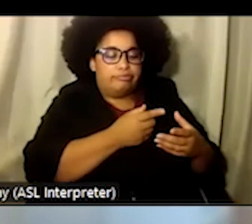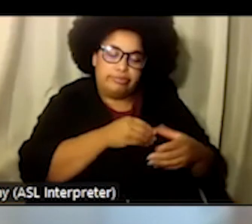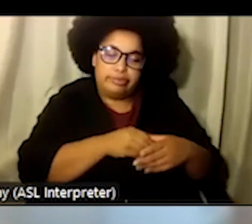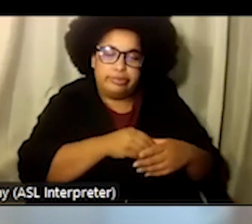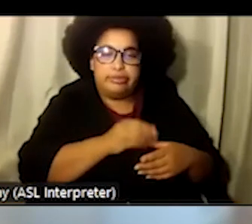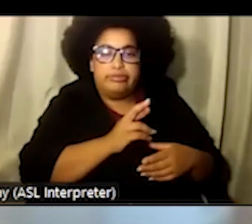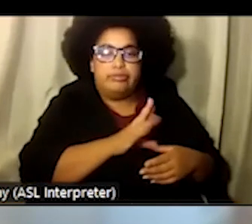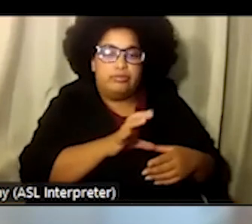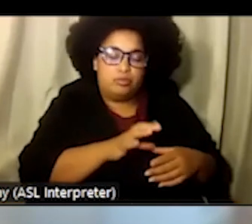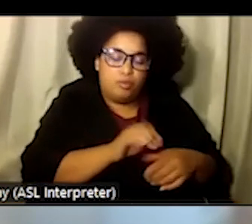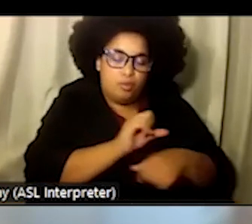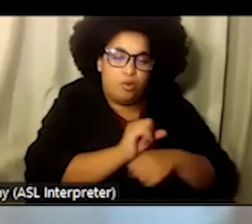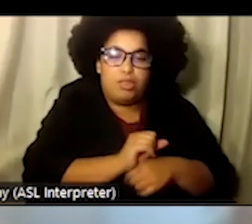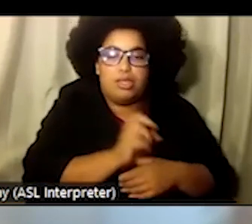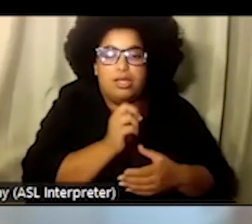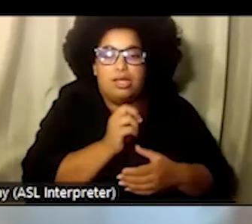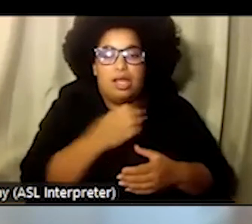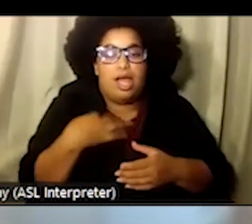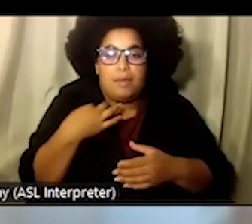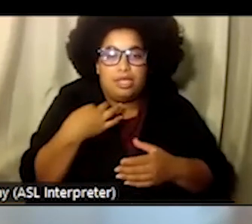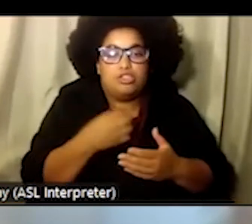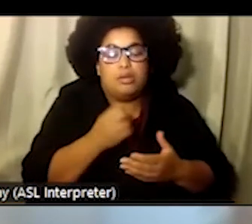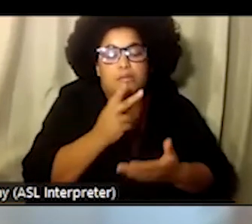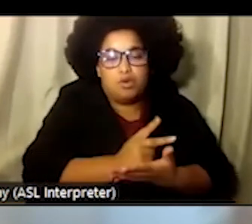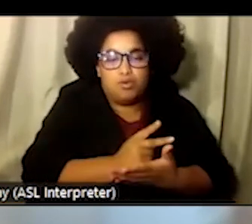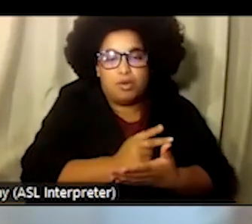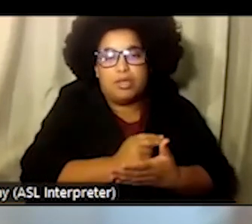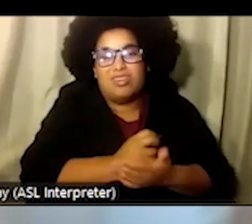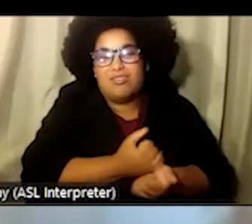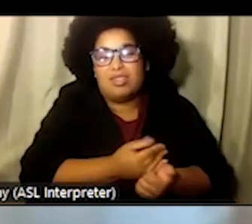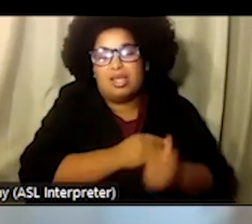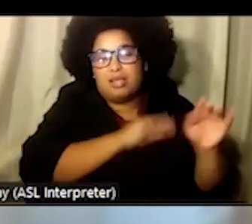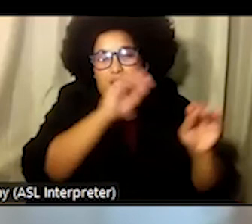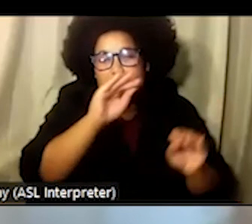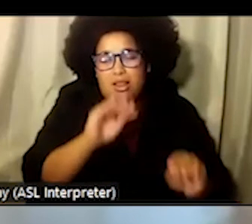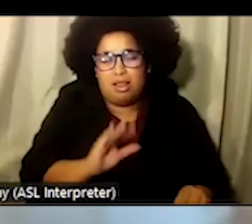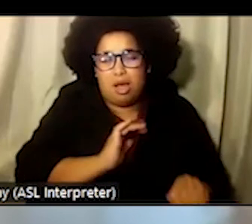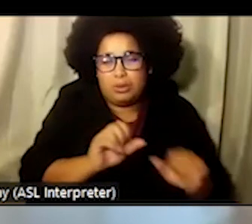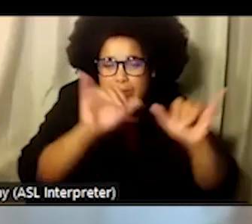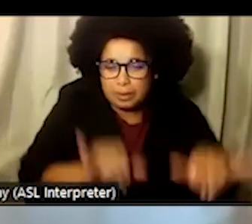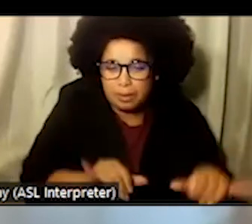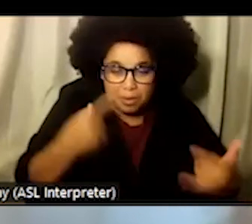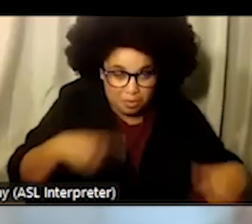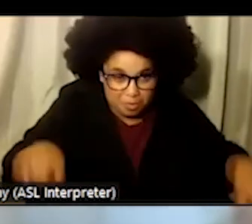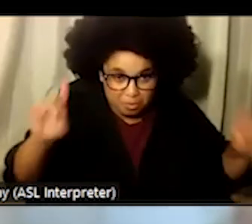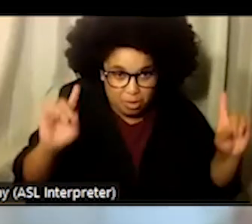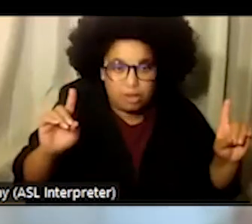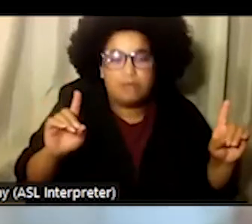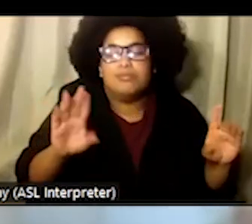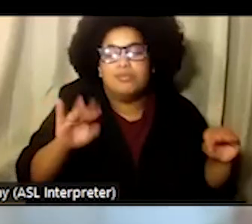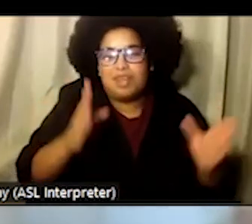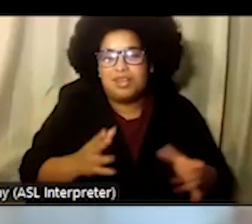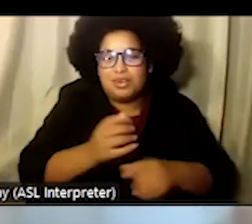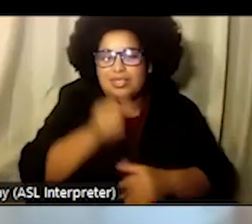approval process and make sure that we get everything approved and entered into our system. And when everything's entered into our system, that provider gets